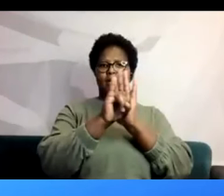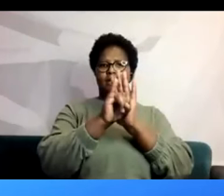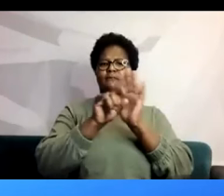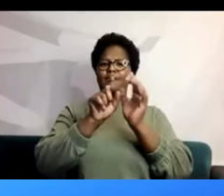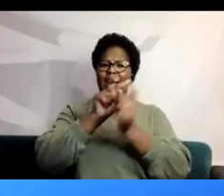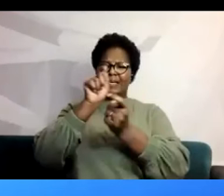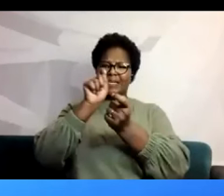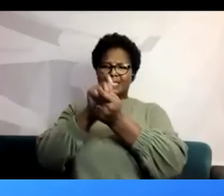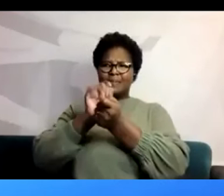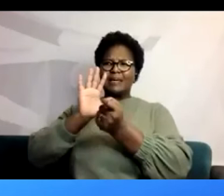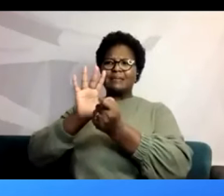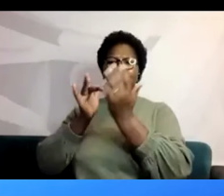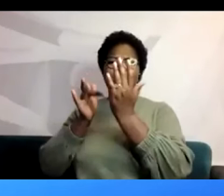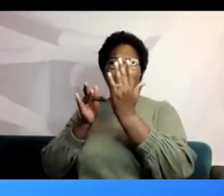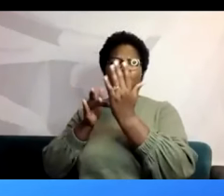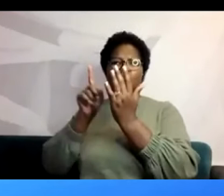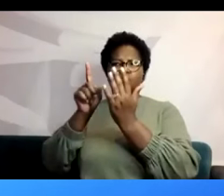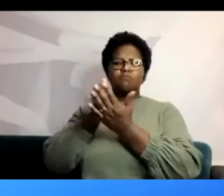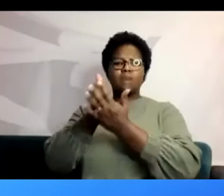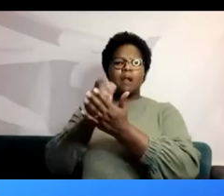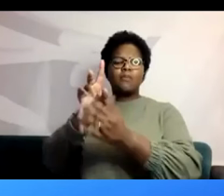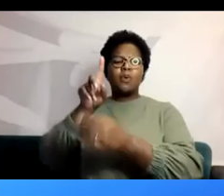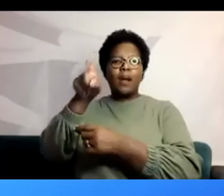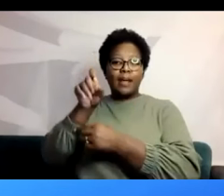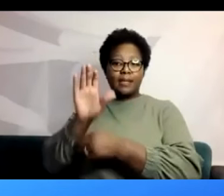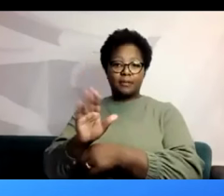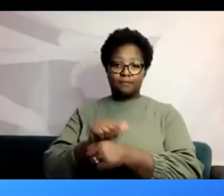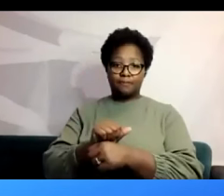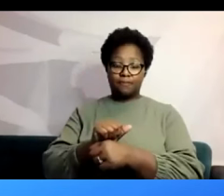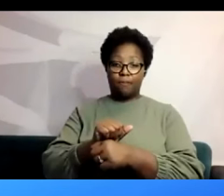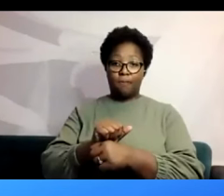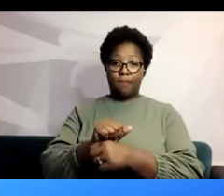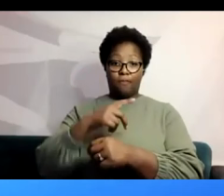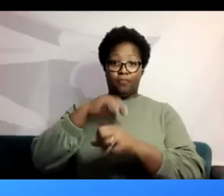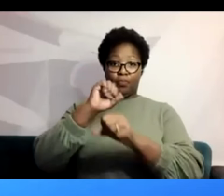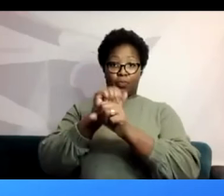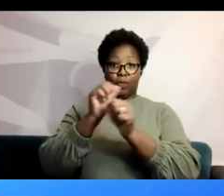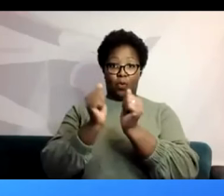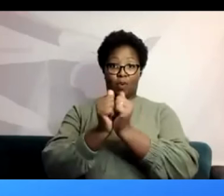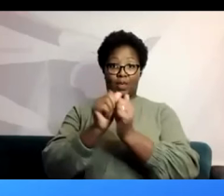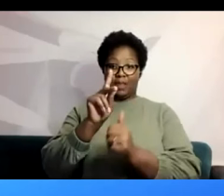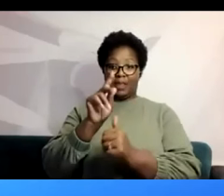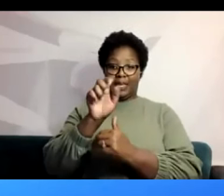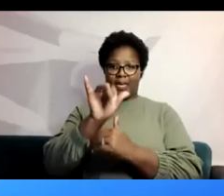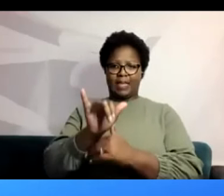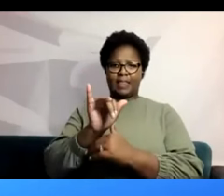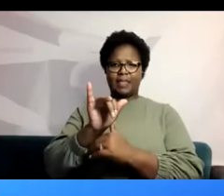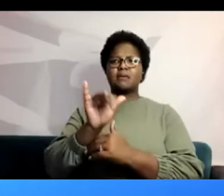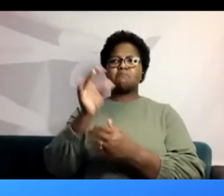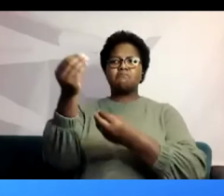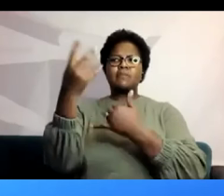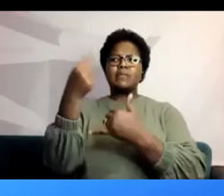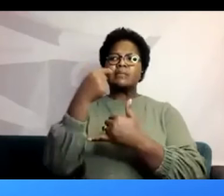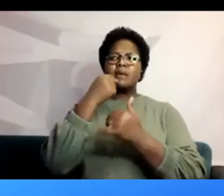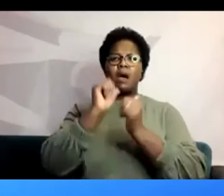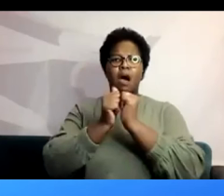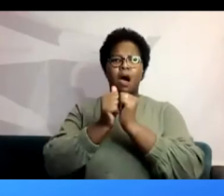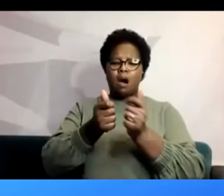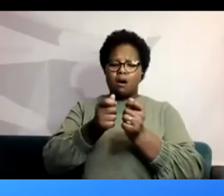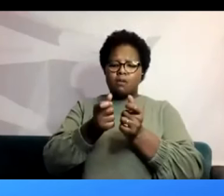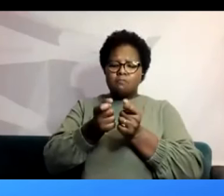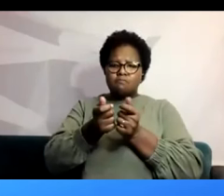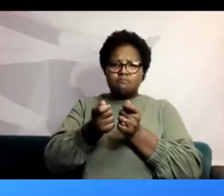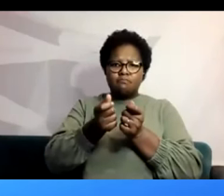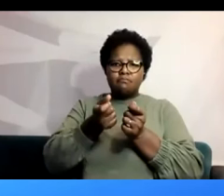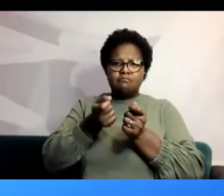need. We worked with Kathy in her support circle and found out she wanted to learn how to send text messages, add seizures to